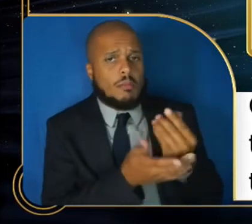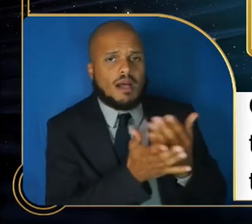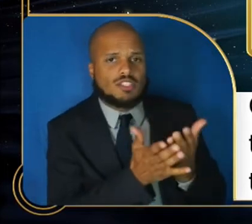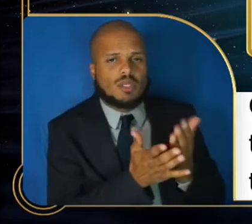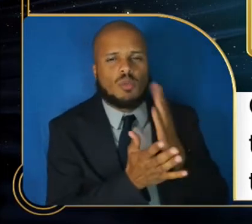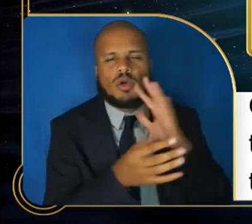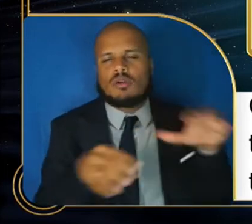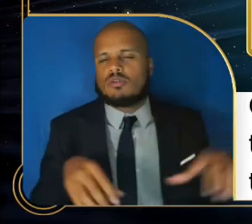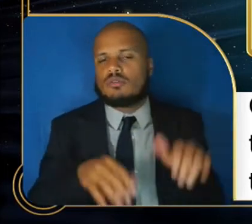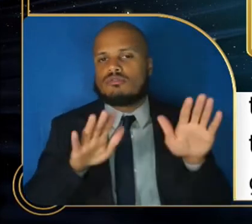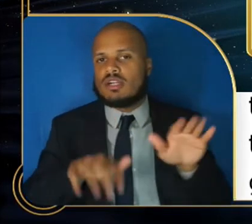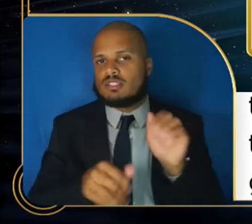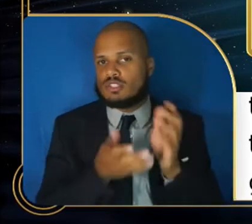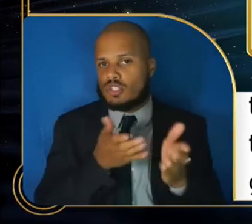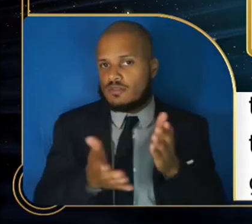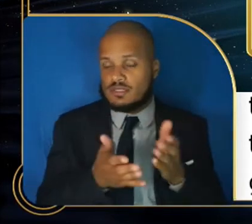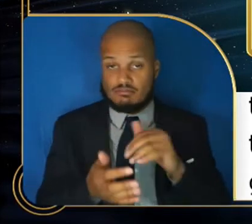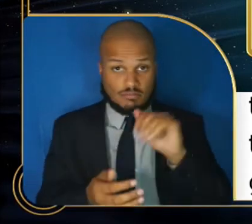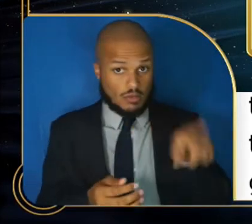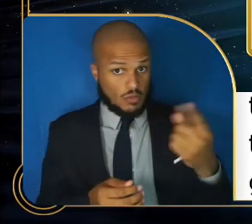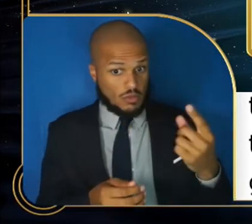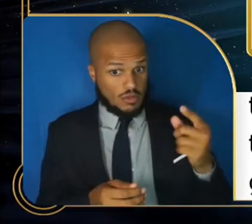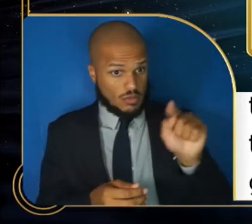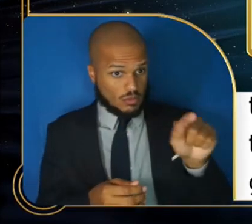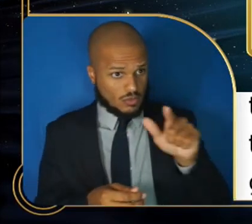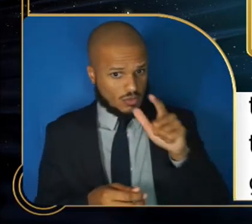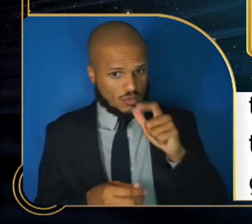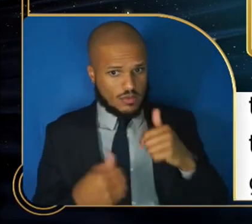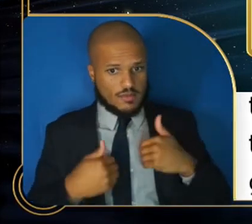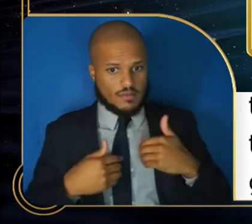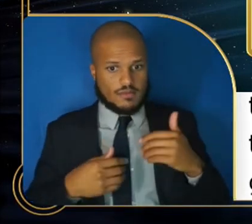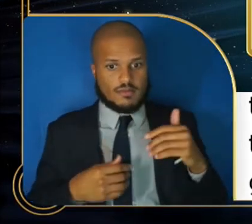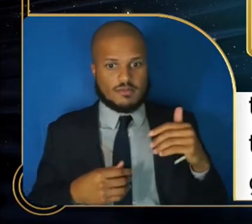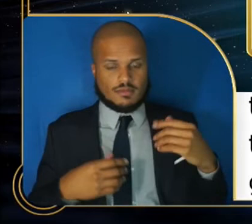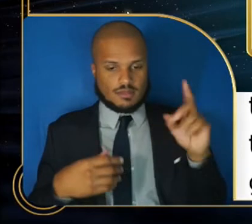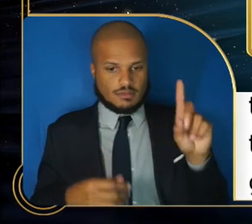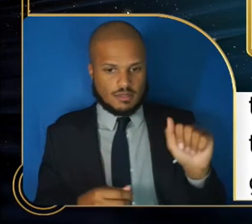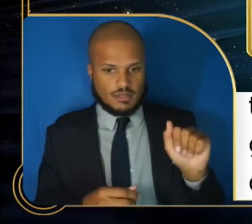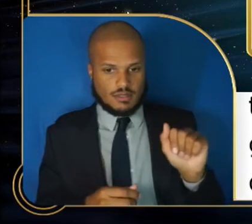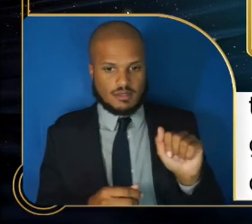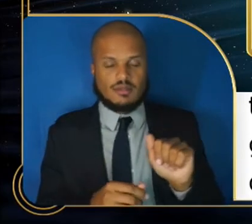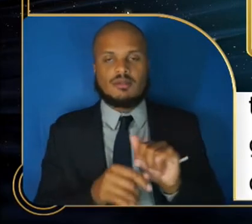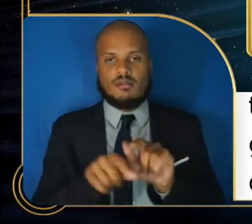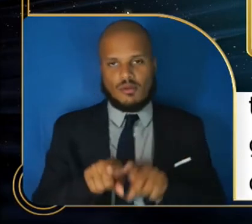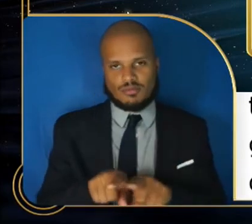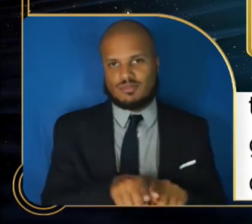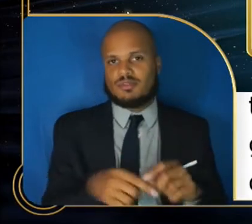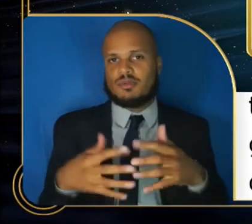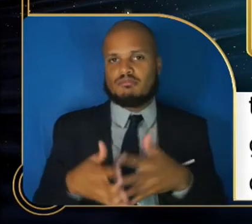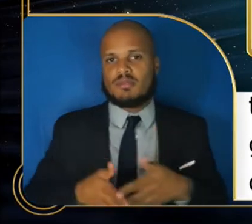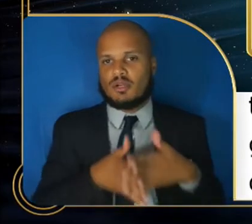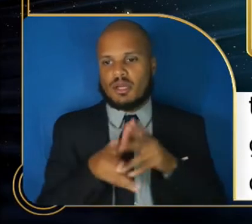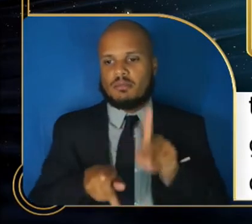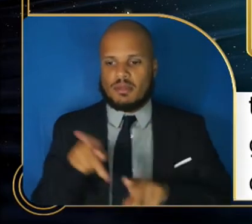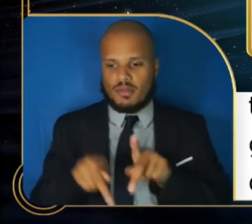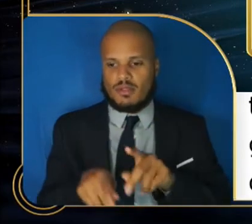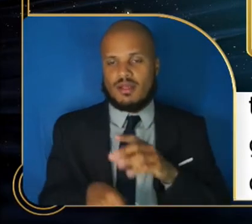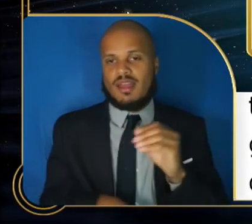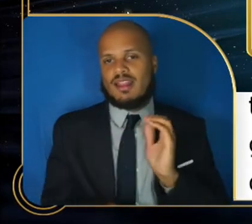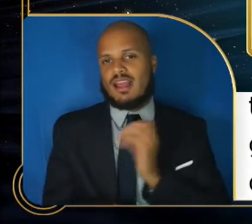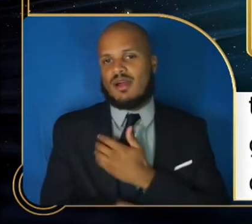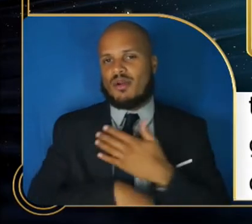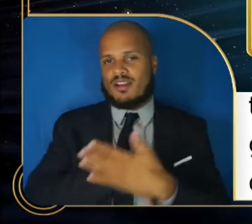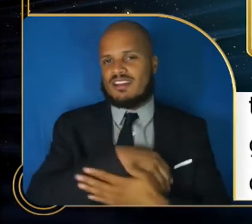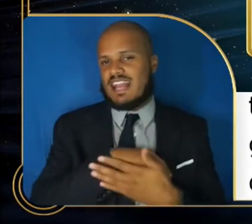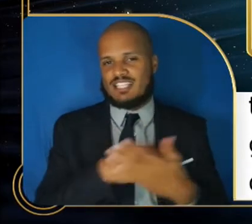service, not only to those with mental disability, but to the American people and our nation. So I